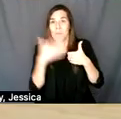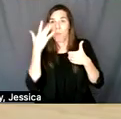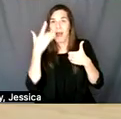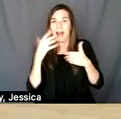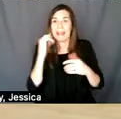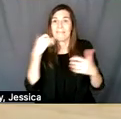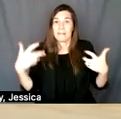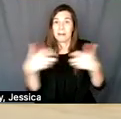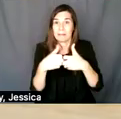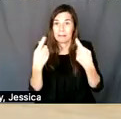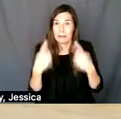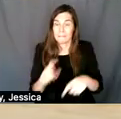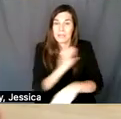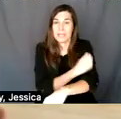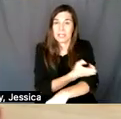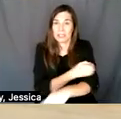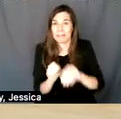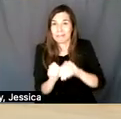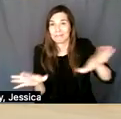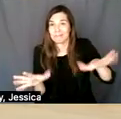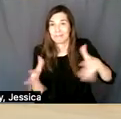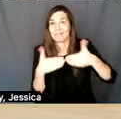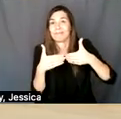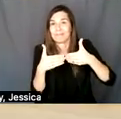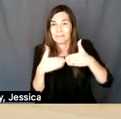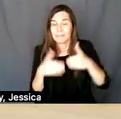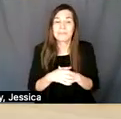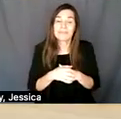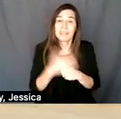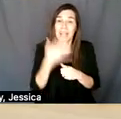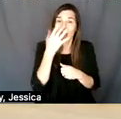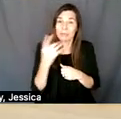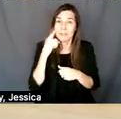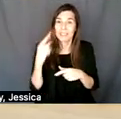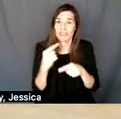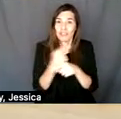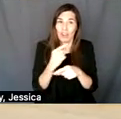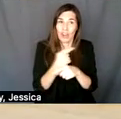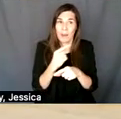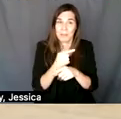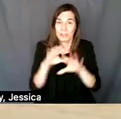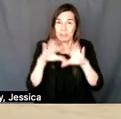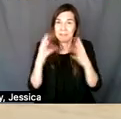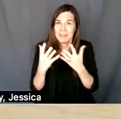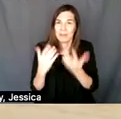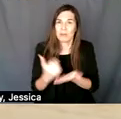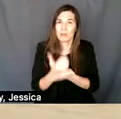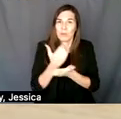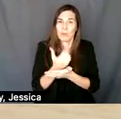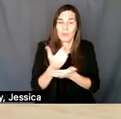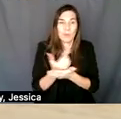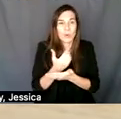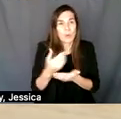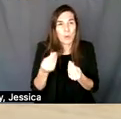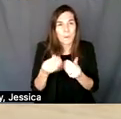a collision. These are really interesting phenomena because the geometry of the deformation gives the material brand new properties. I'm using